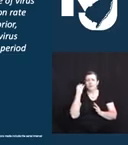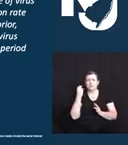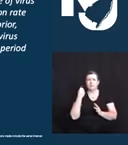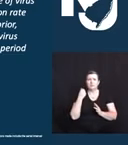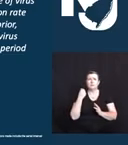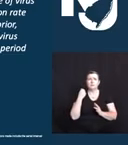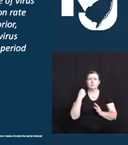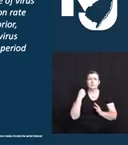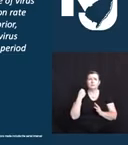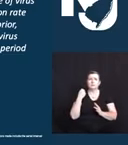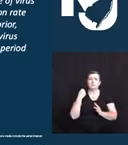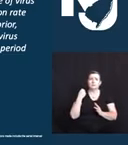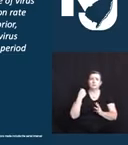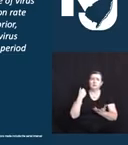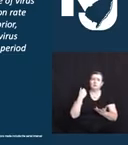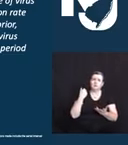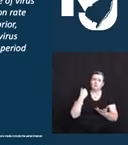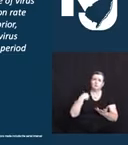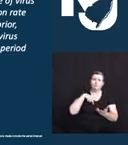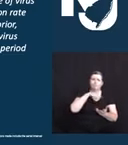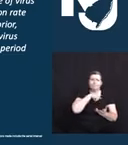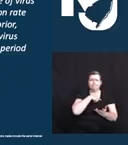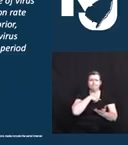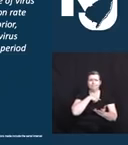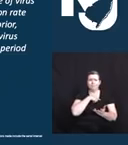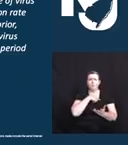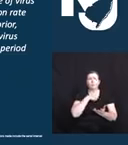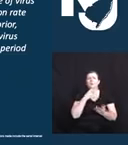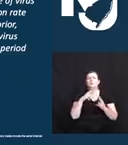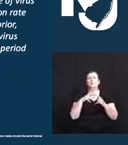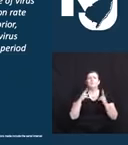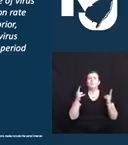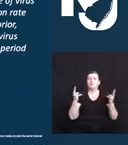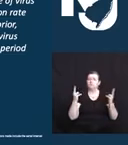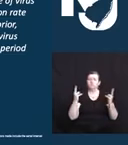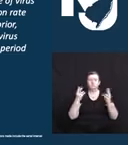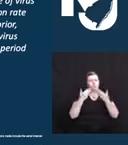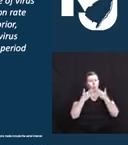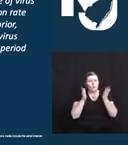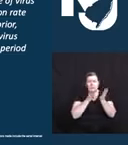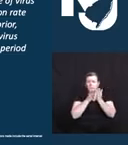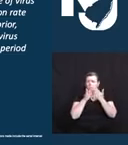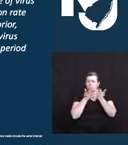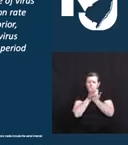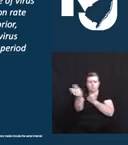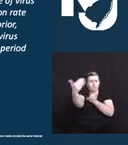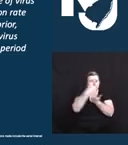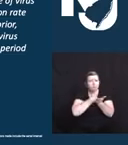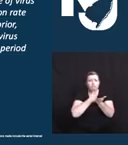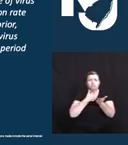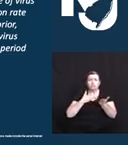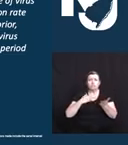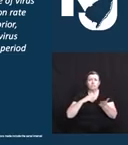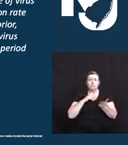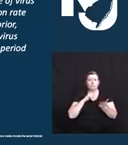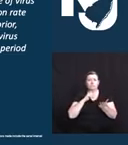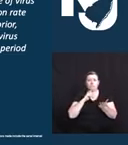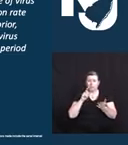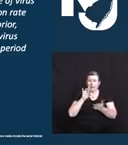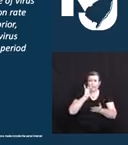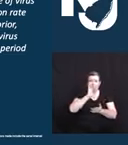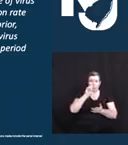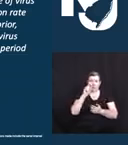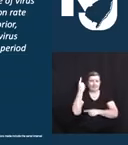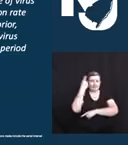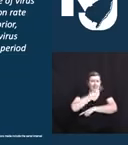an open book. I mean, we sit here every day. I'm told this is the 81st day I've sat here and presented the